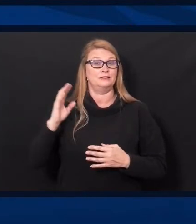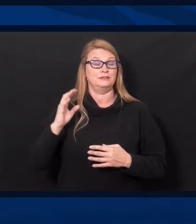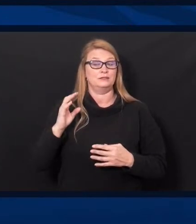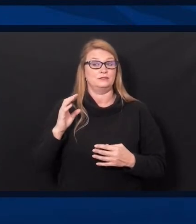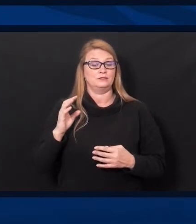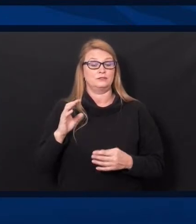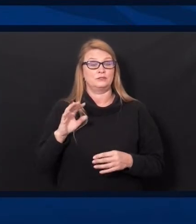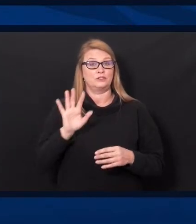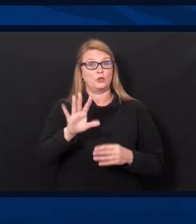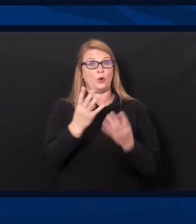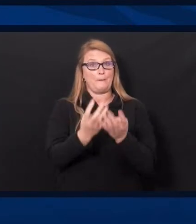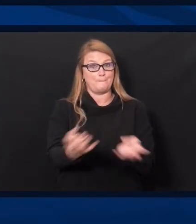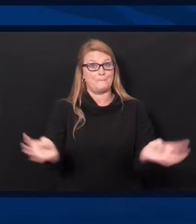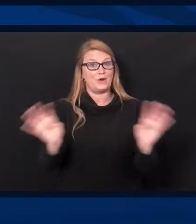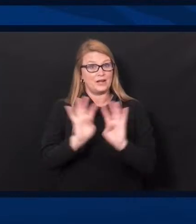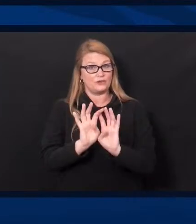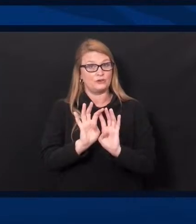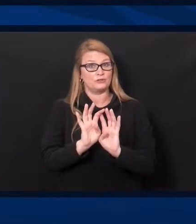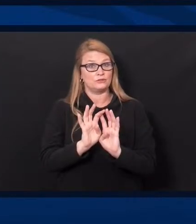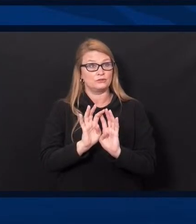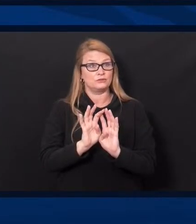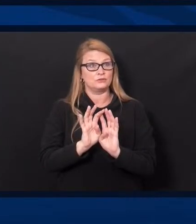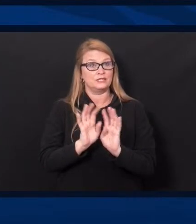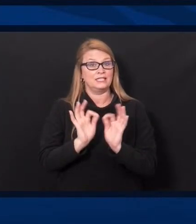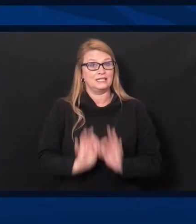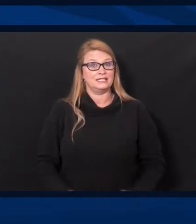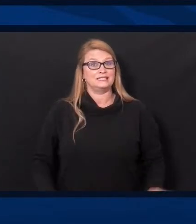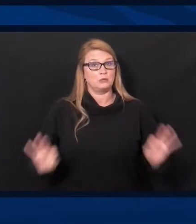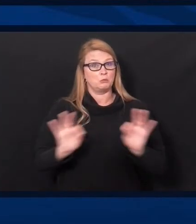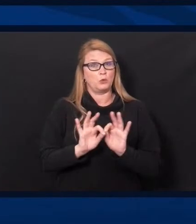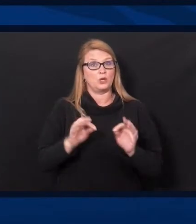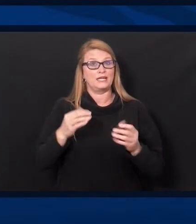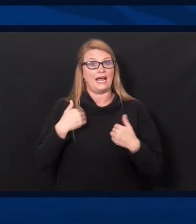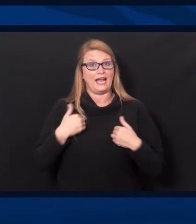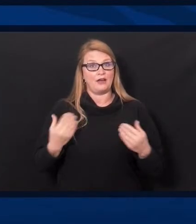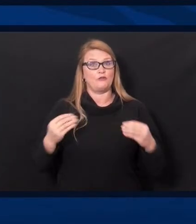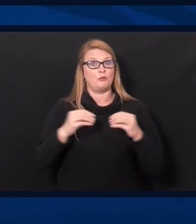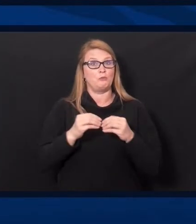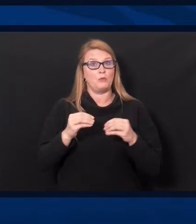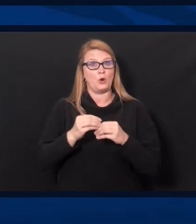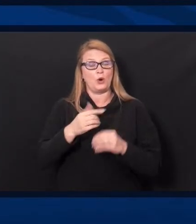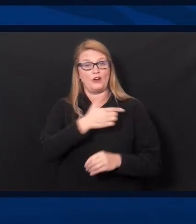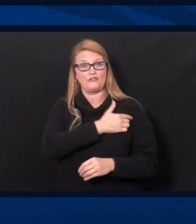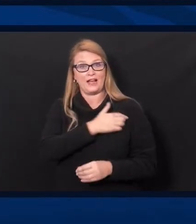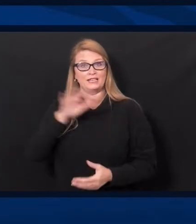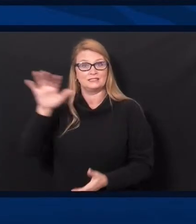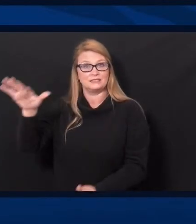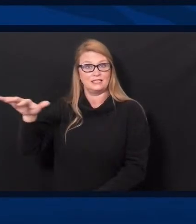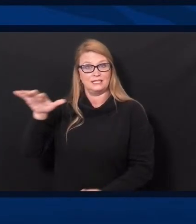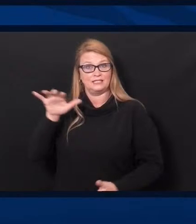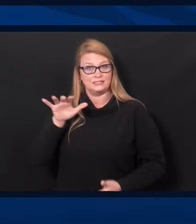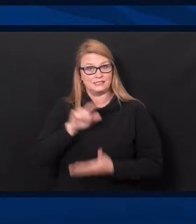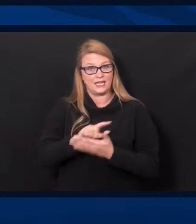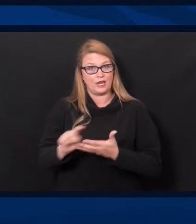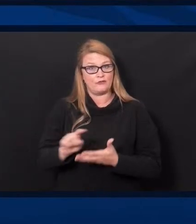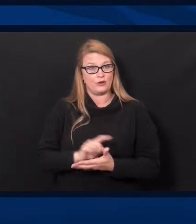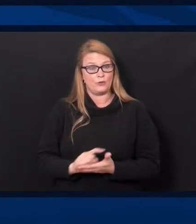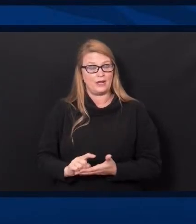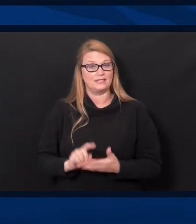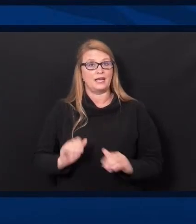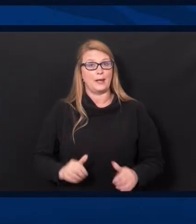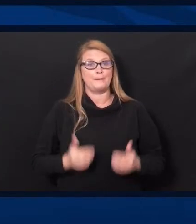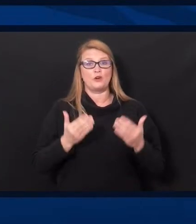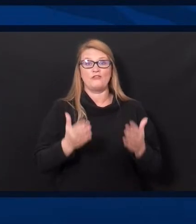and the panel have said that it's really vital to get more vaccines out to the African American community. And you guys